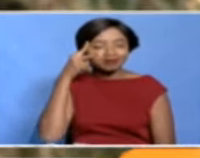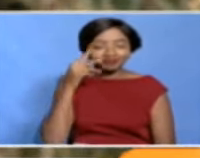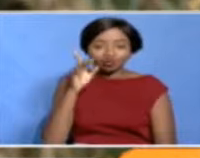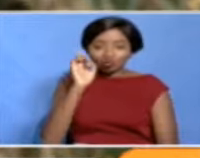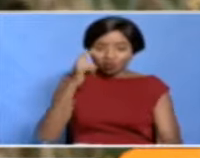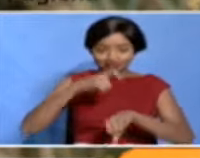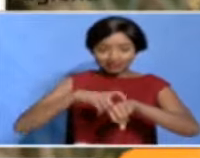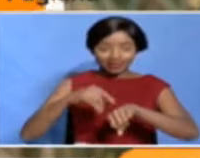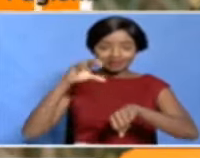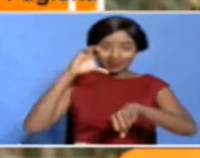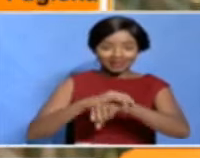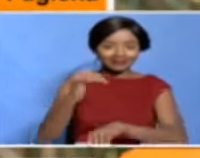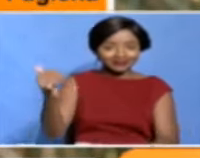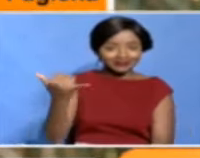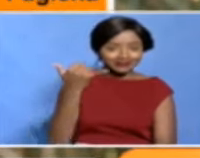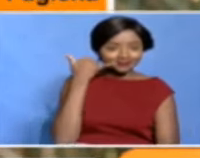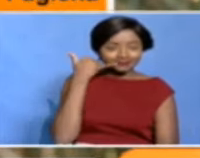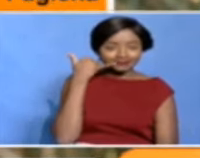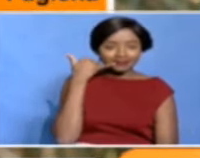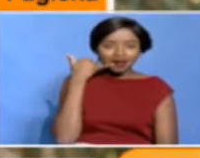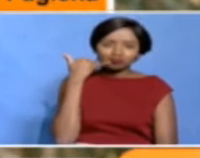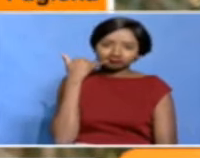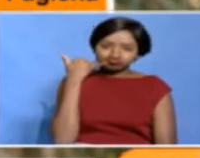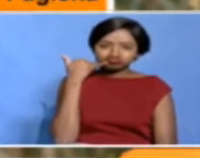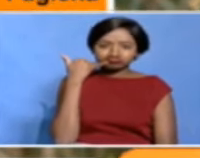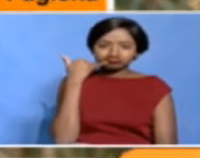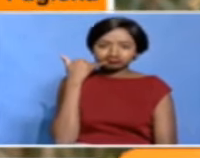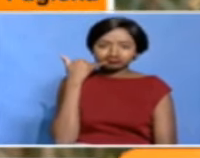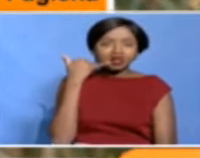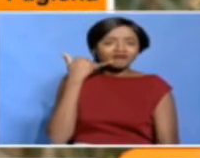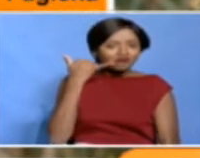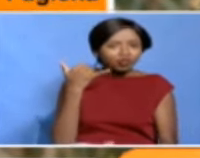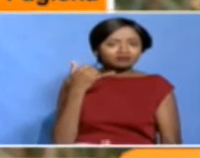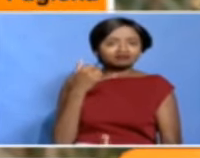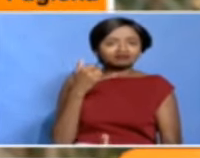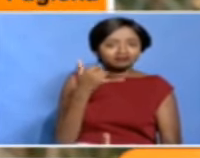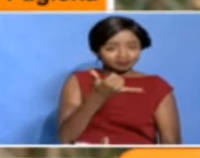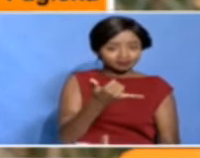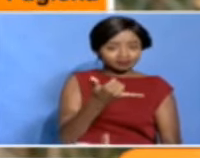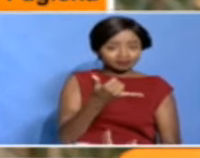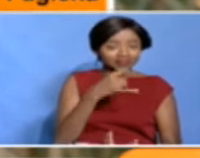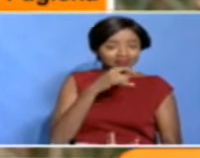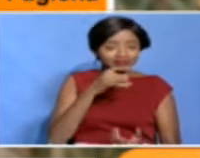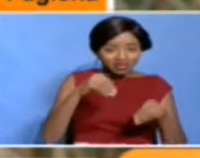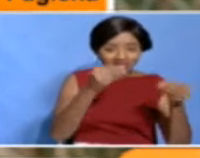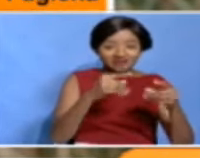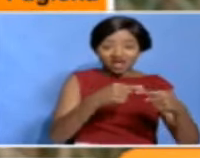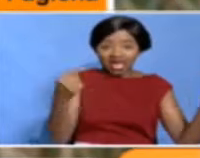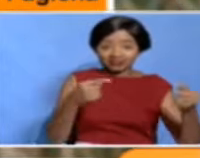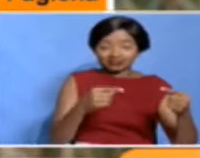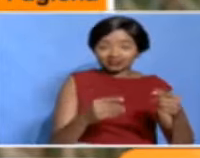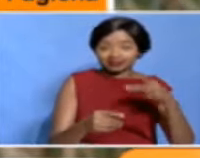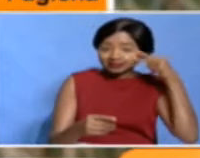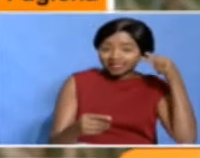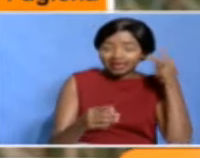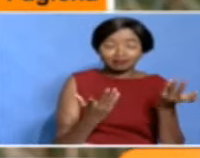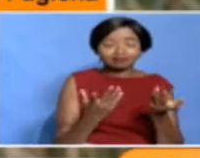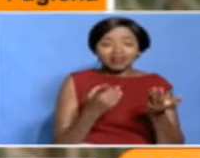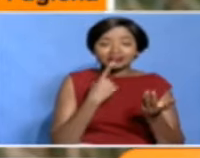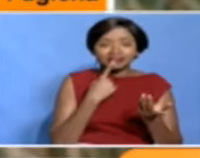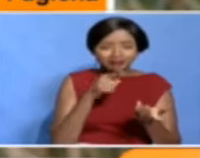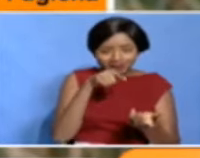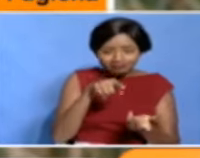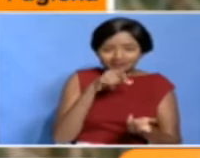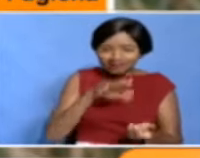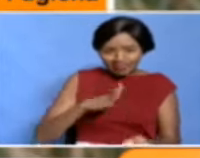simu. Bila kuchukua simu nikakuja kwa tera. Nikamwambia simu hii amepigwa na mtu fulani, lakini nikauliza hii code ni ya